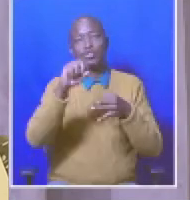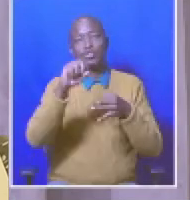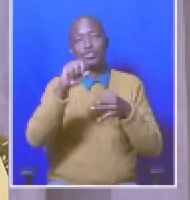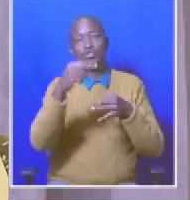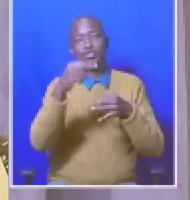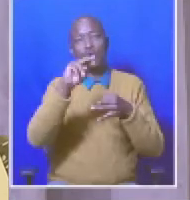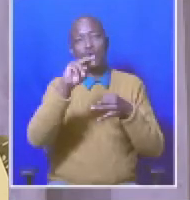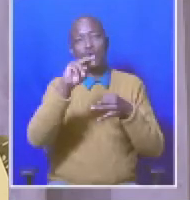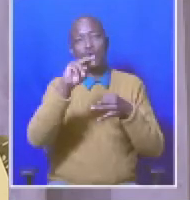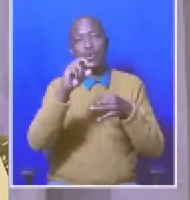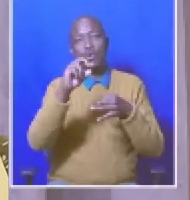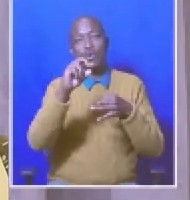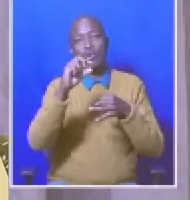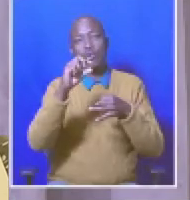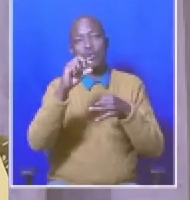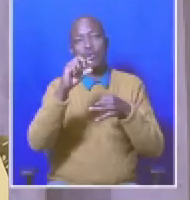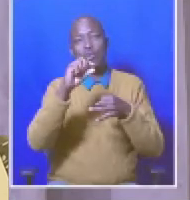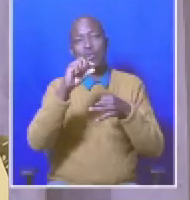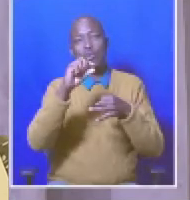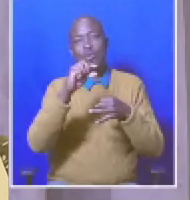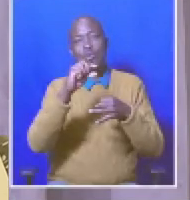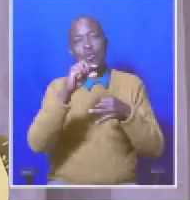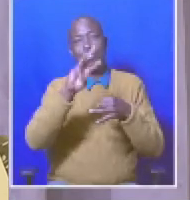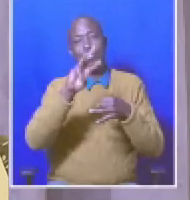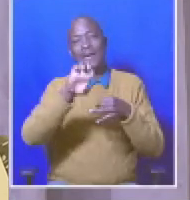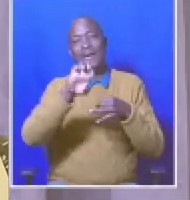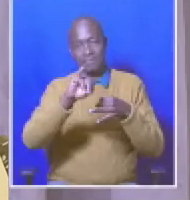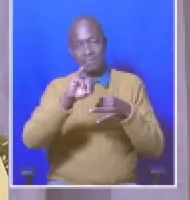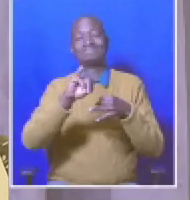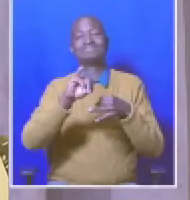Economic Development Node, which is located